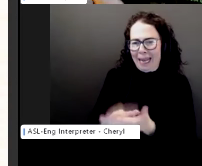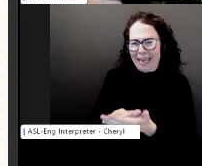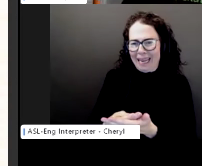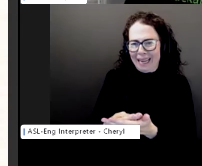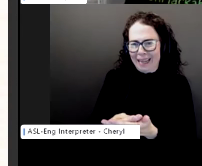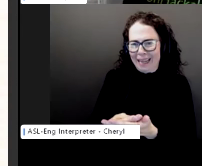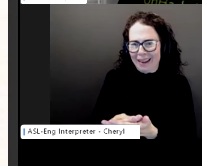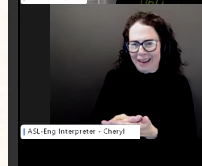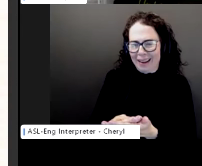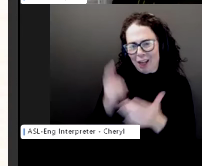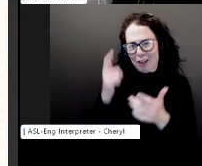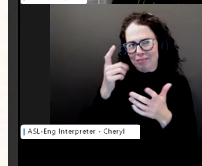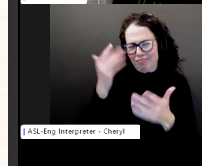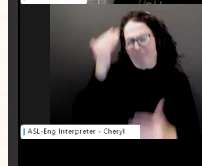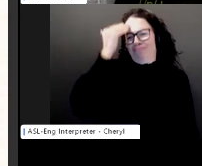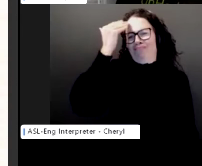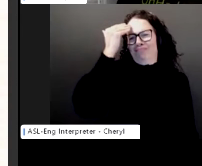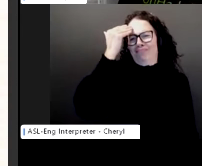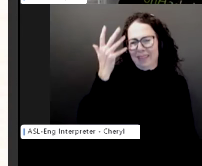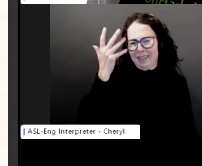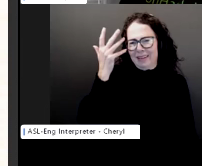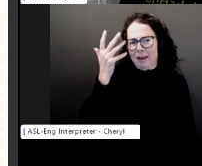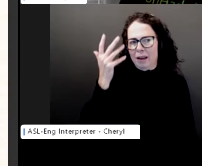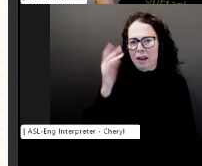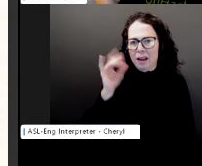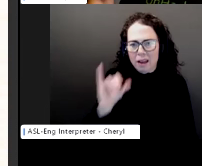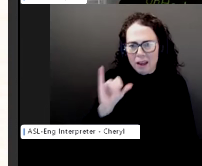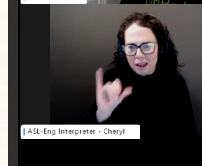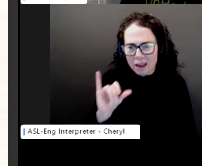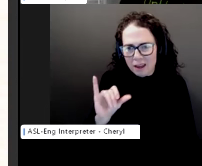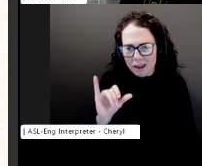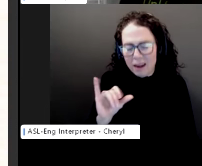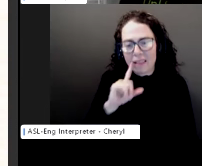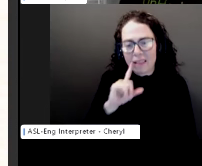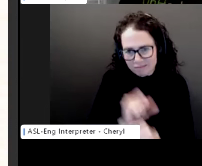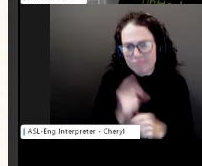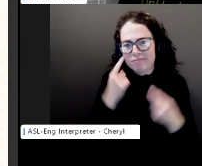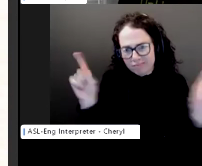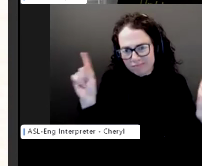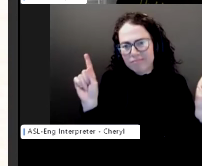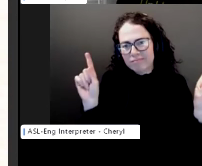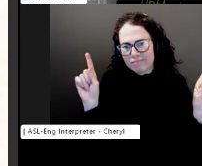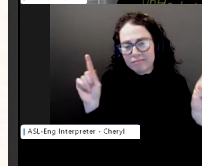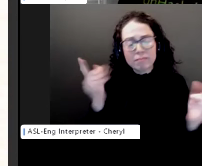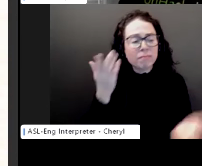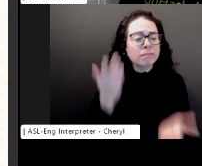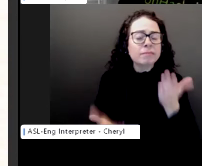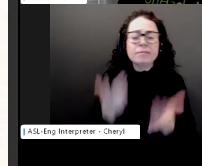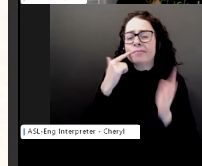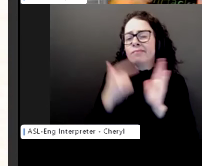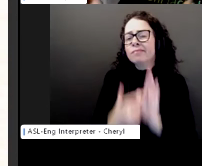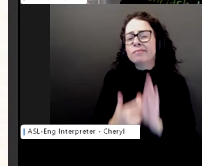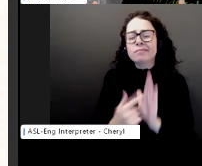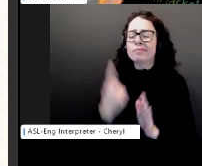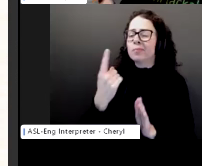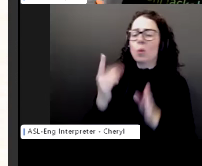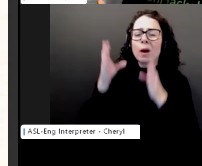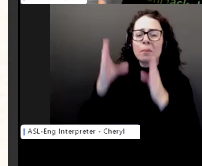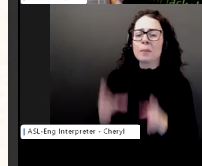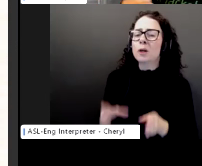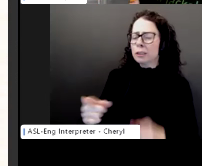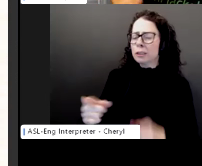the occasional person who happens to be, I don't know, they've been in business decades, and they could fall for